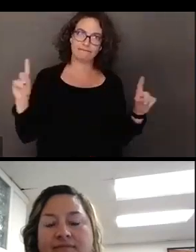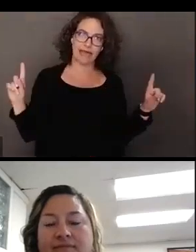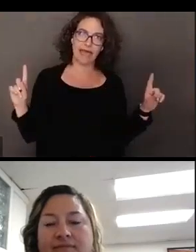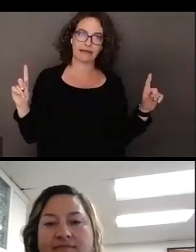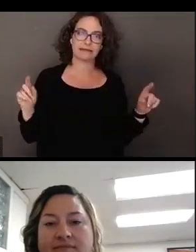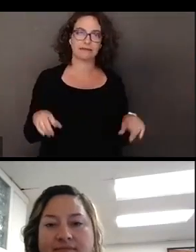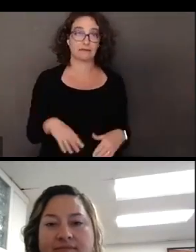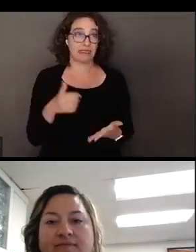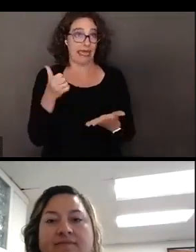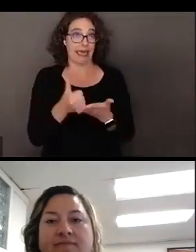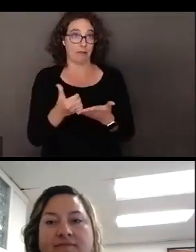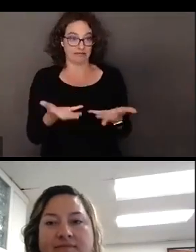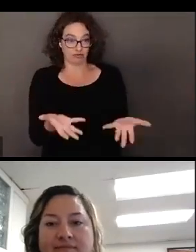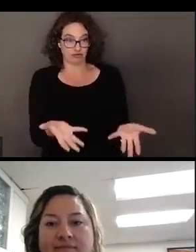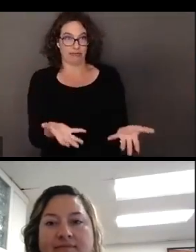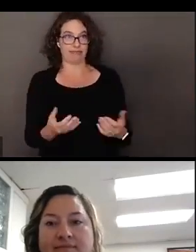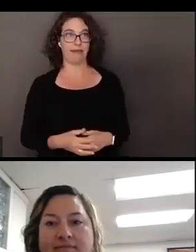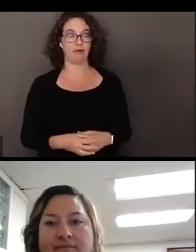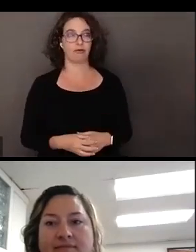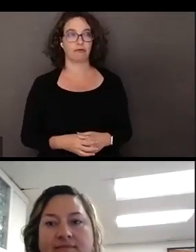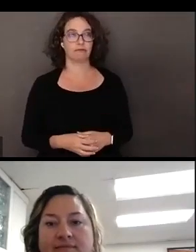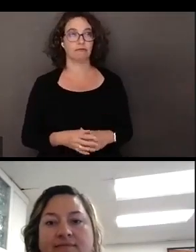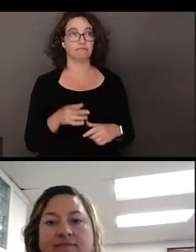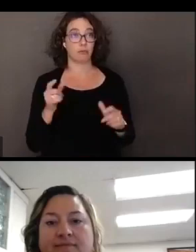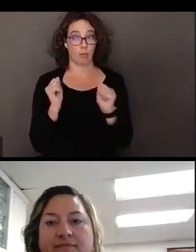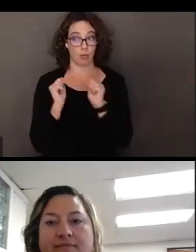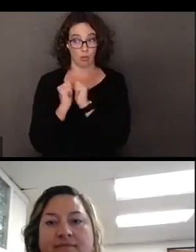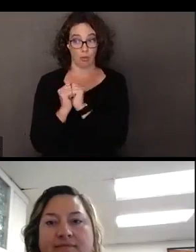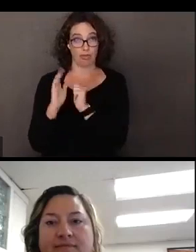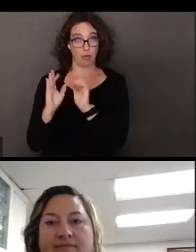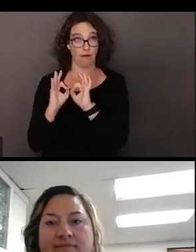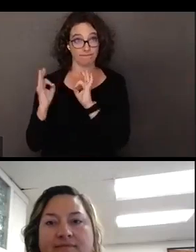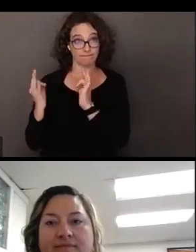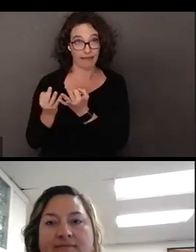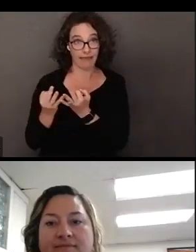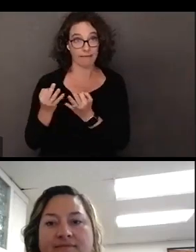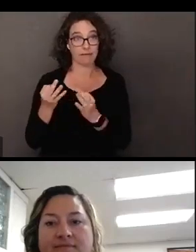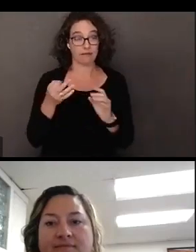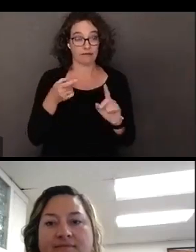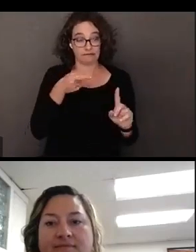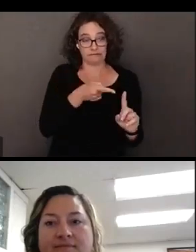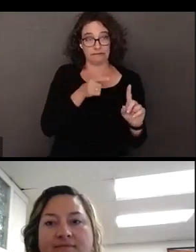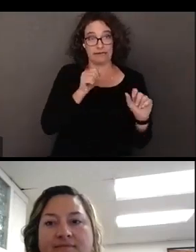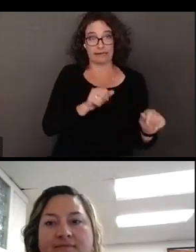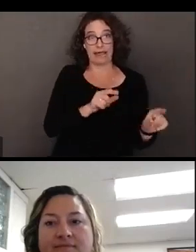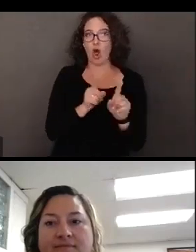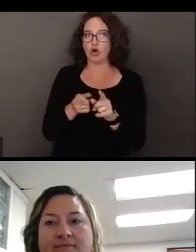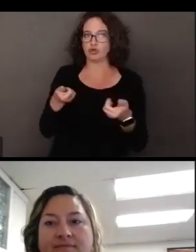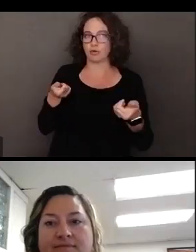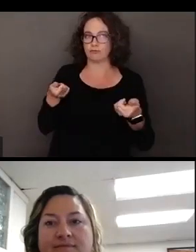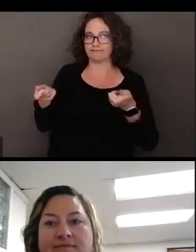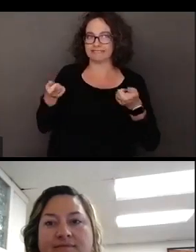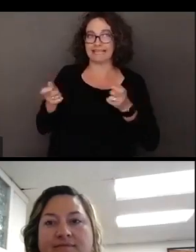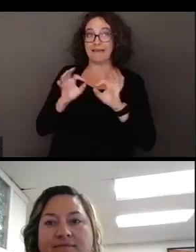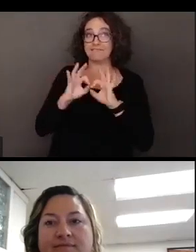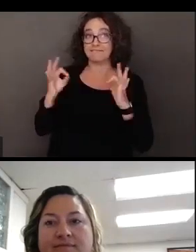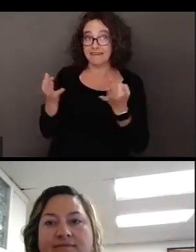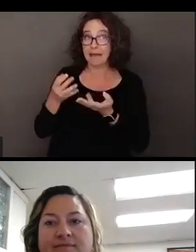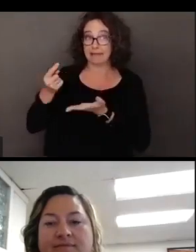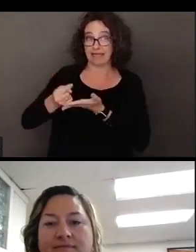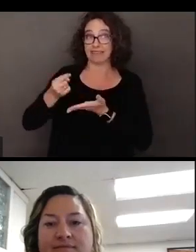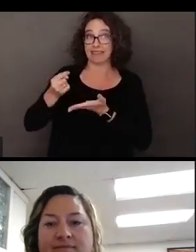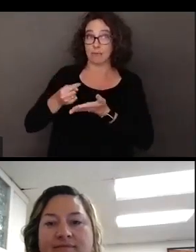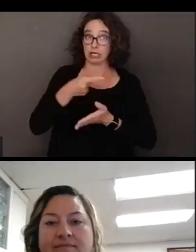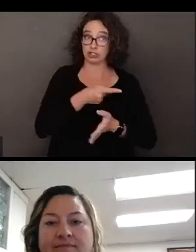is right there and you are with your family, and she can also facilitate family therapy. She's certified to do that as well. So